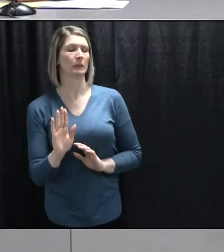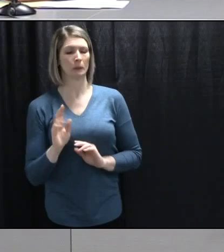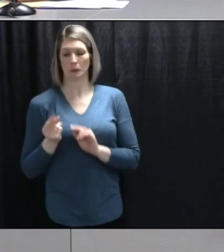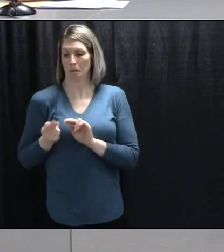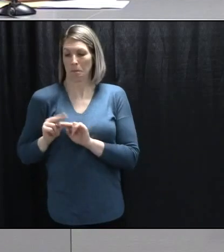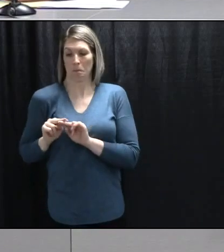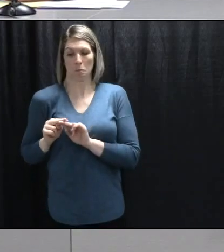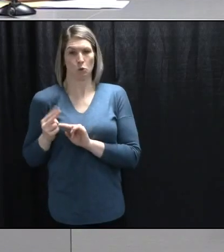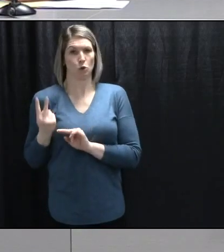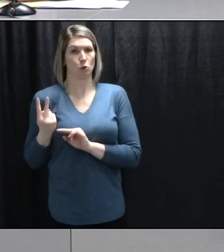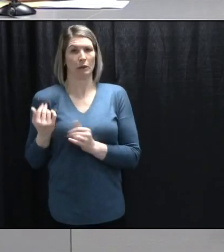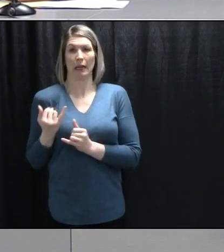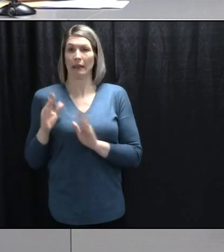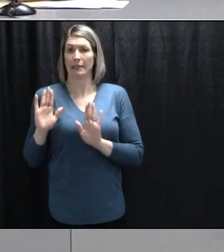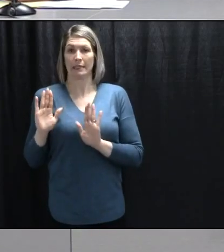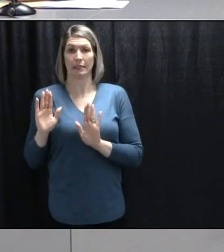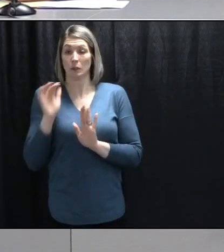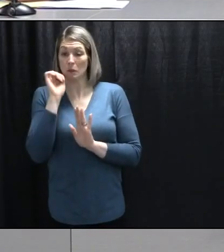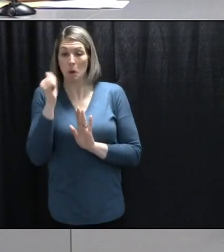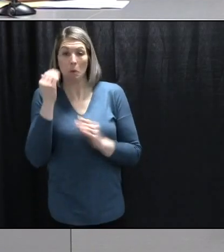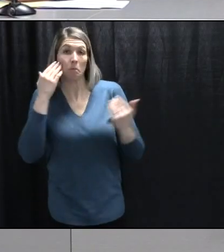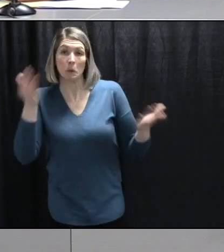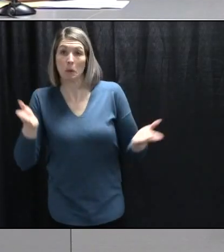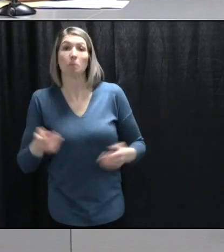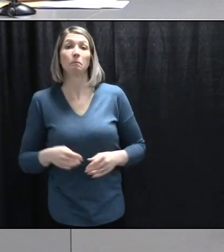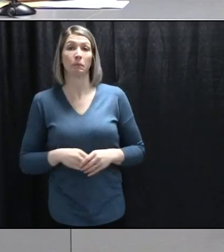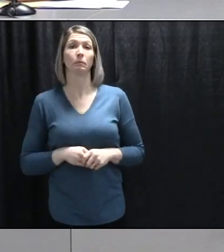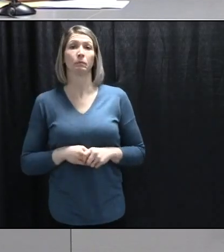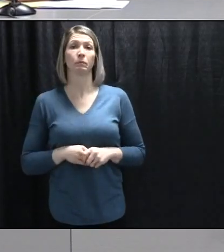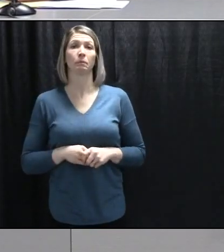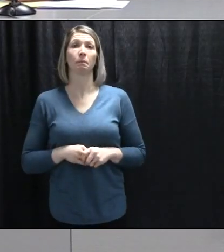Do we have a question from Peter Jackson of The Telegraph?